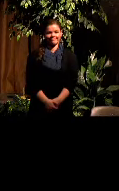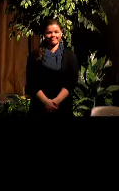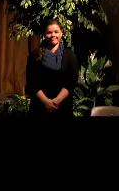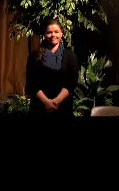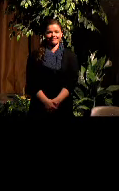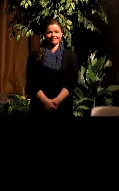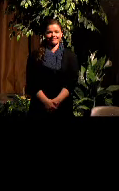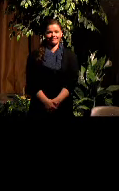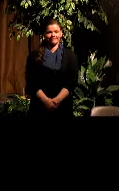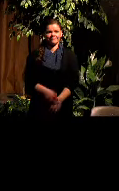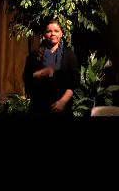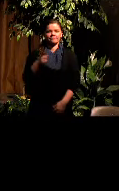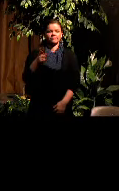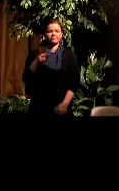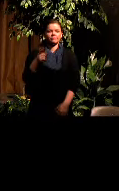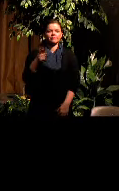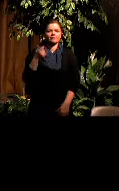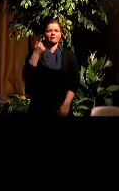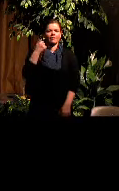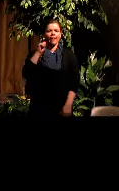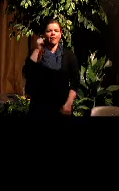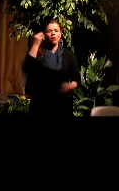Yeah. Any thoughts on how you address